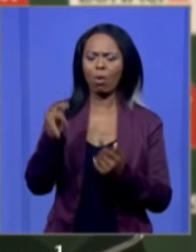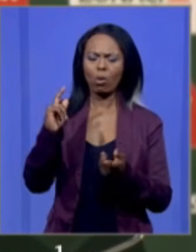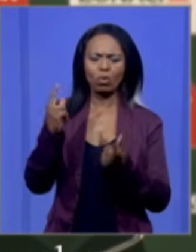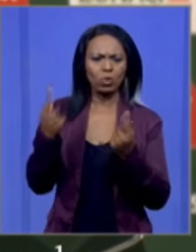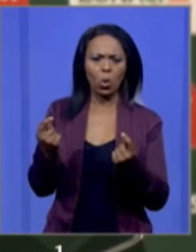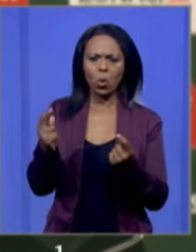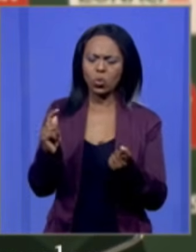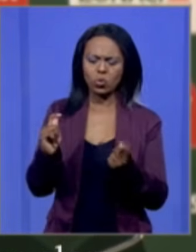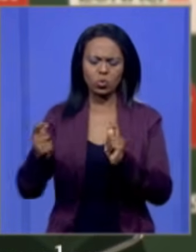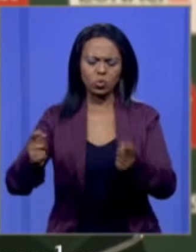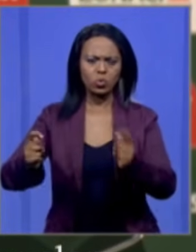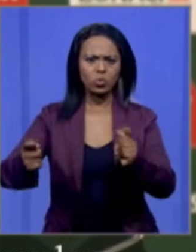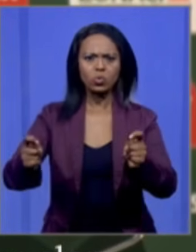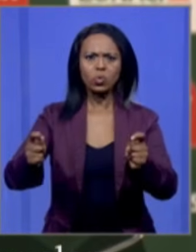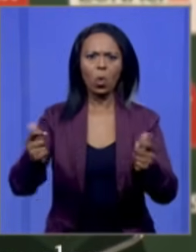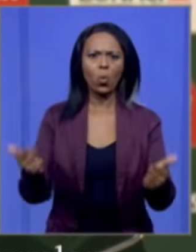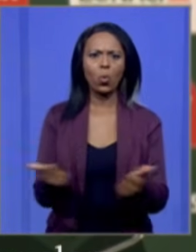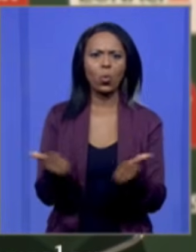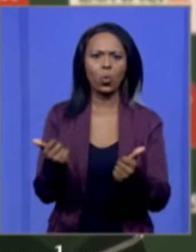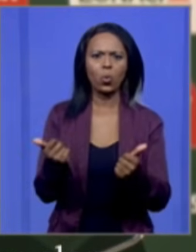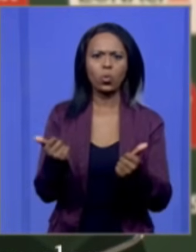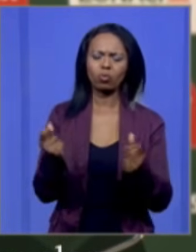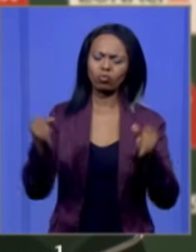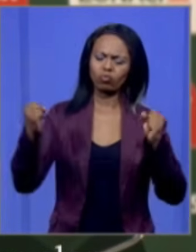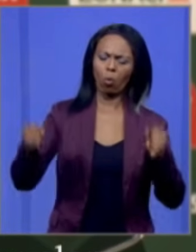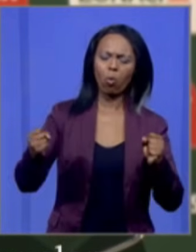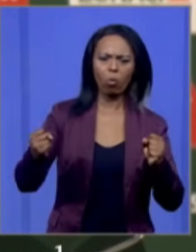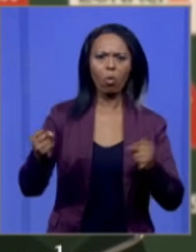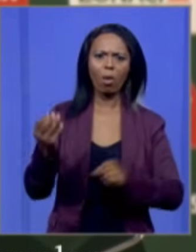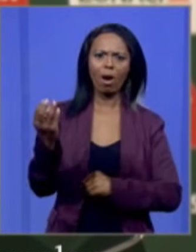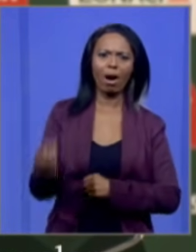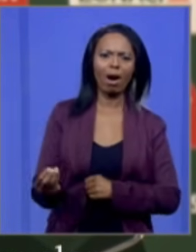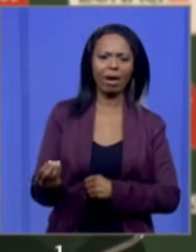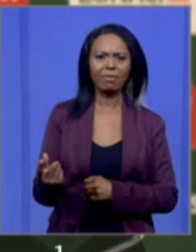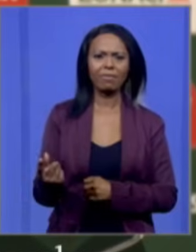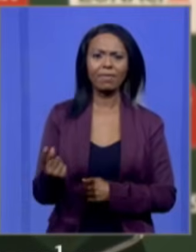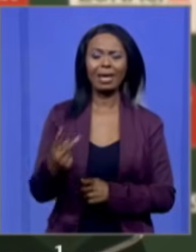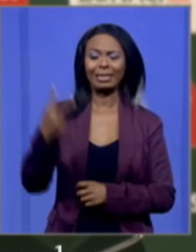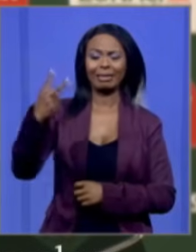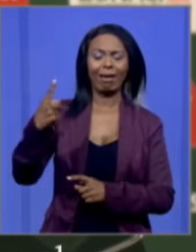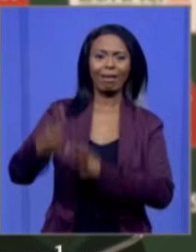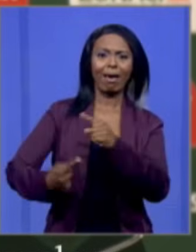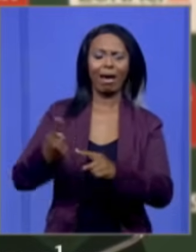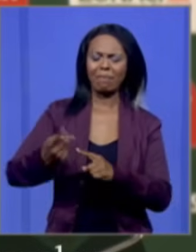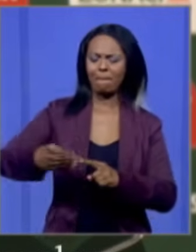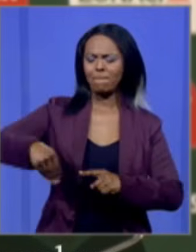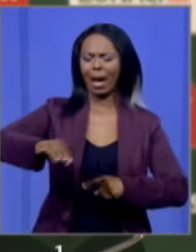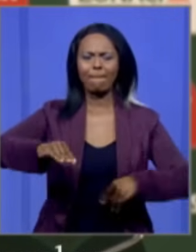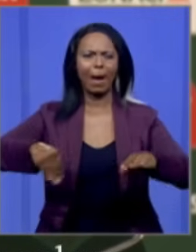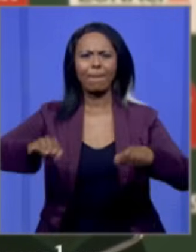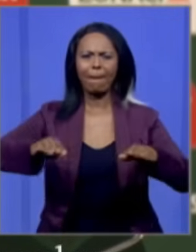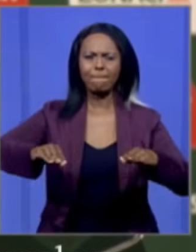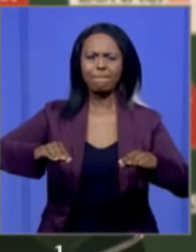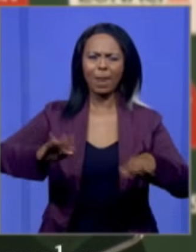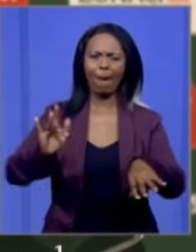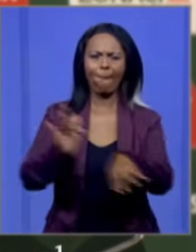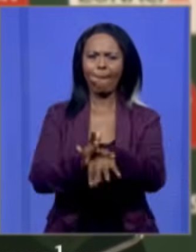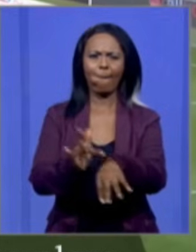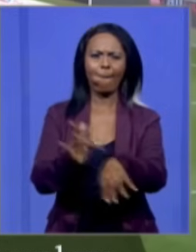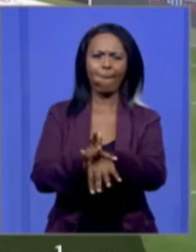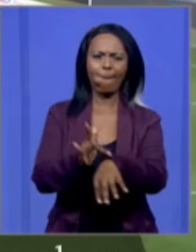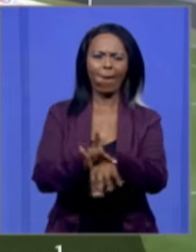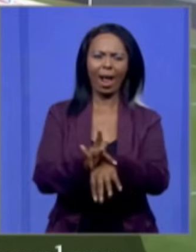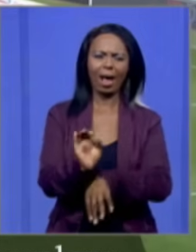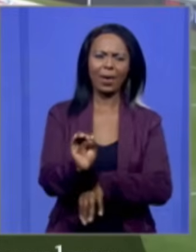do, and they were stronger in duel the second half. We couldn't make our game